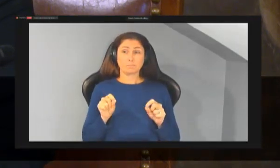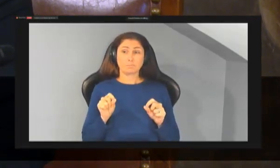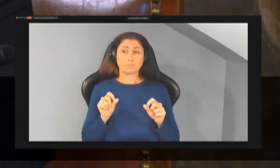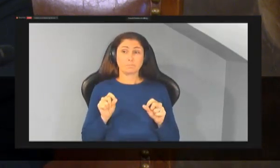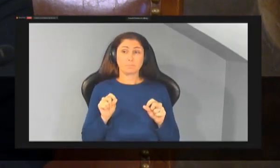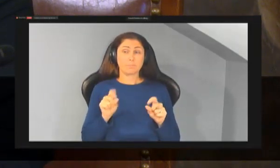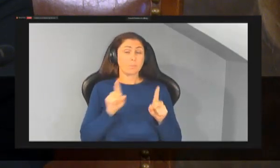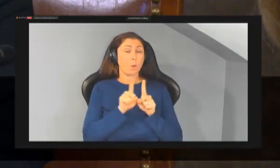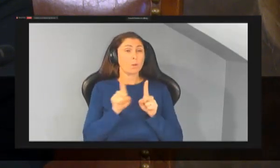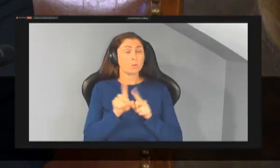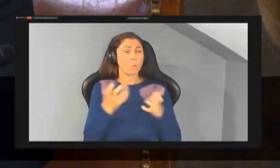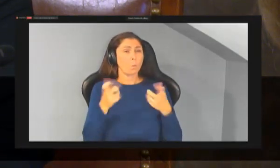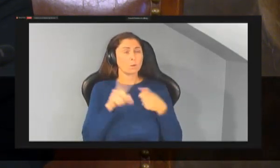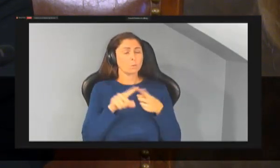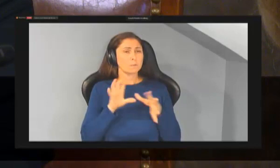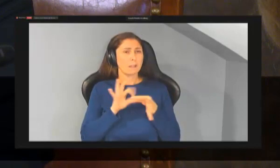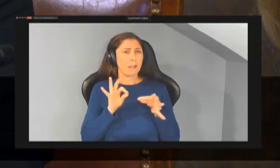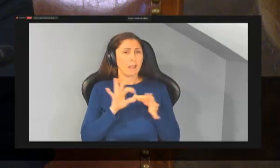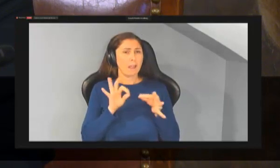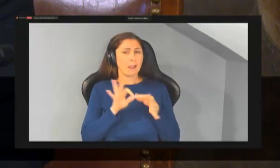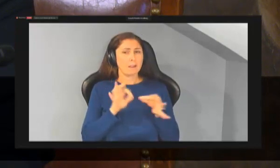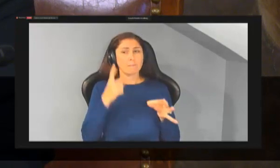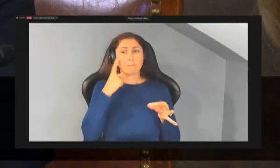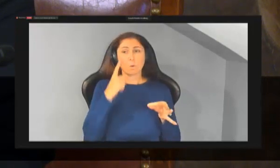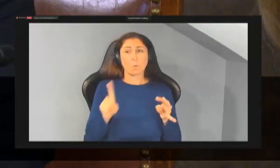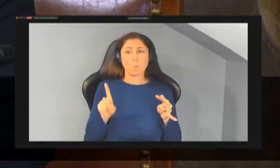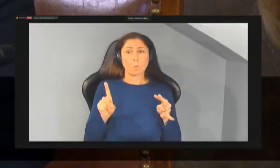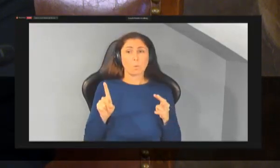I also just want to say that